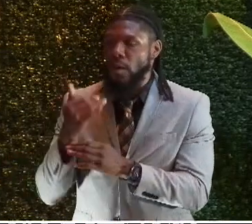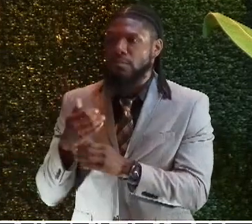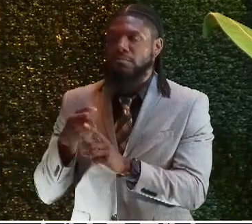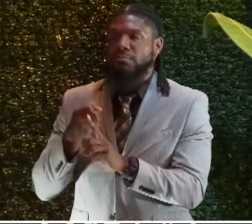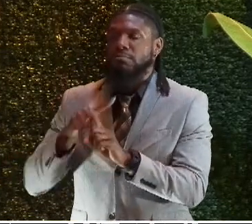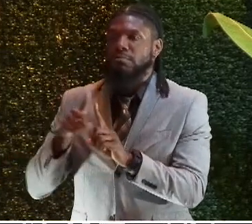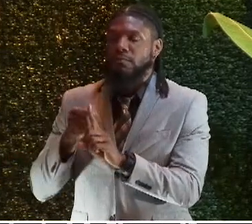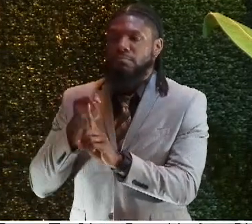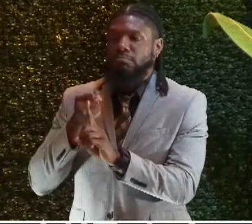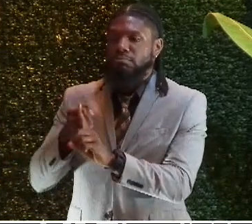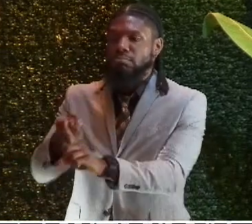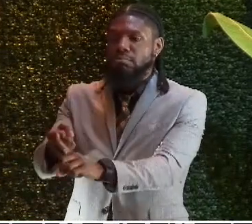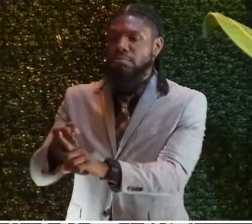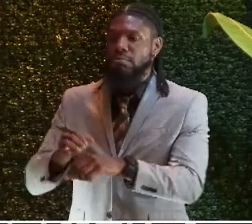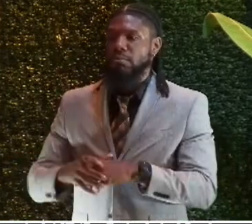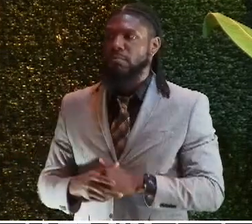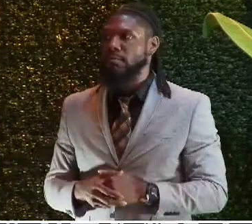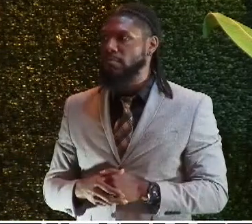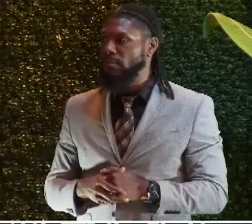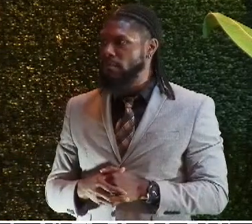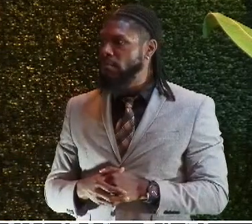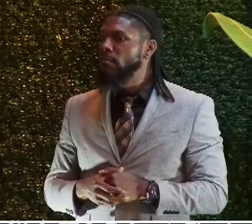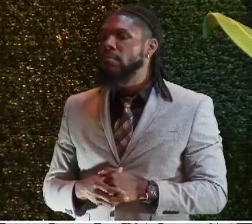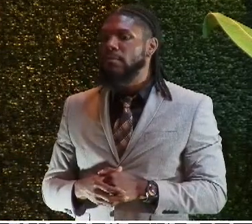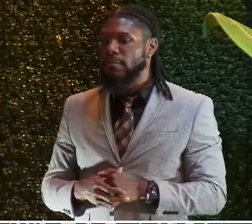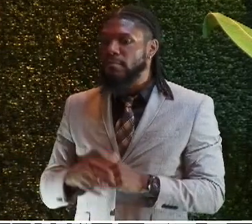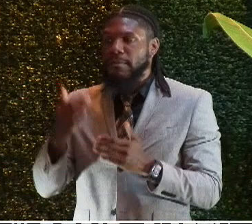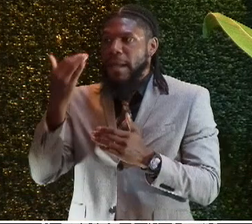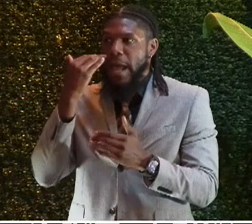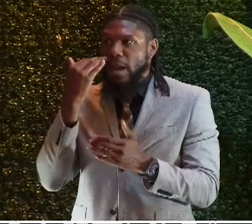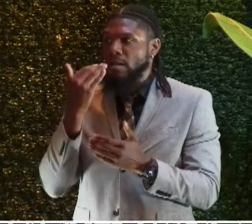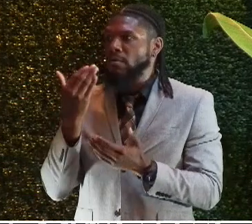I didn't even have to put a prefix, because I know everybody in here understands.